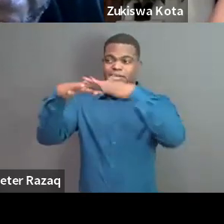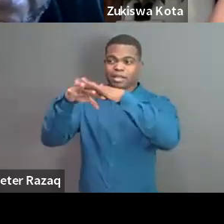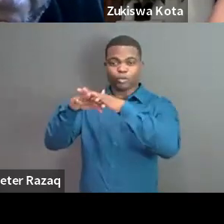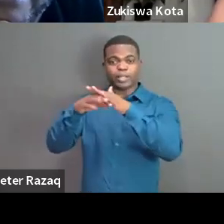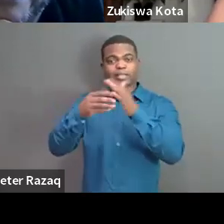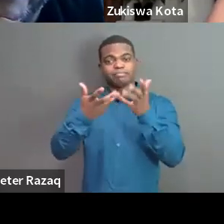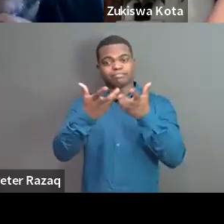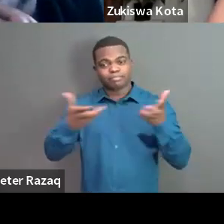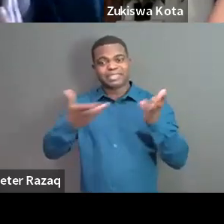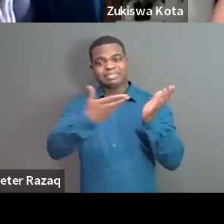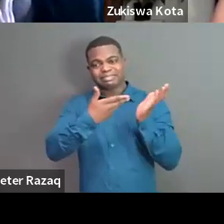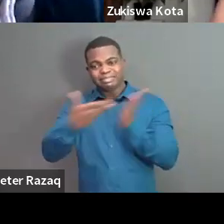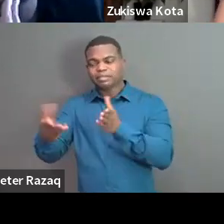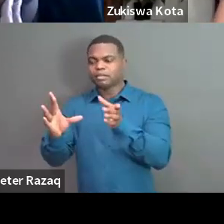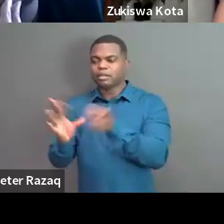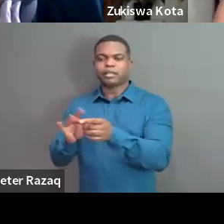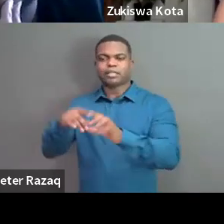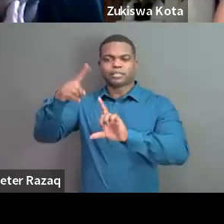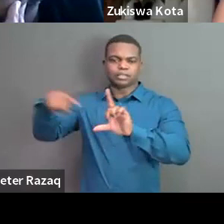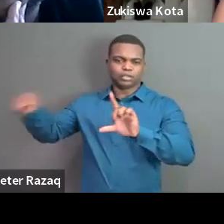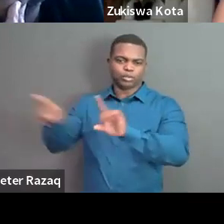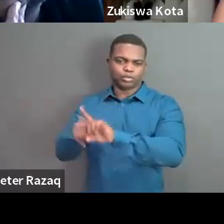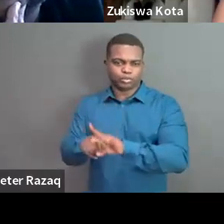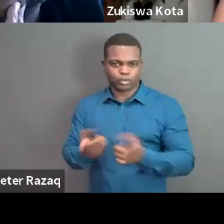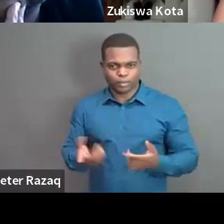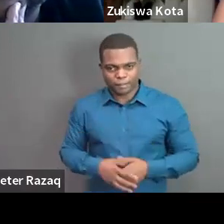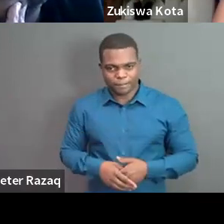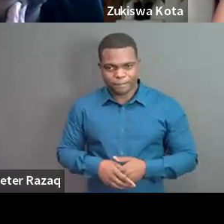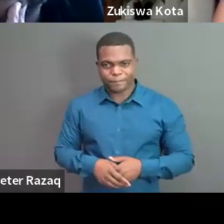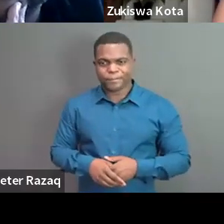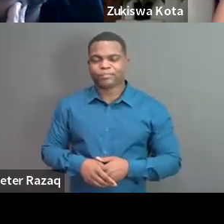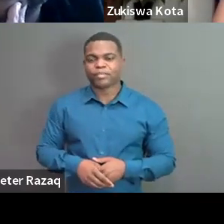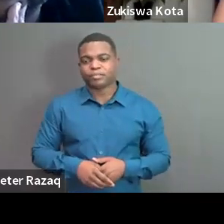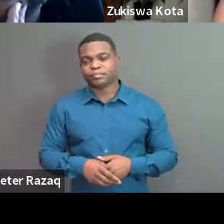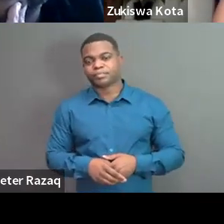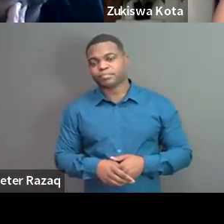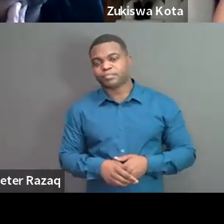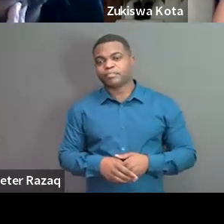It's more a dream, sorry, but I would be interested to work on something like that.